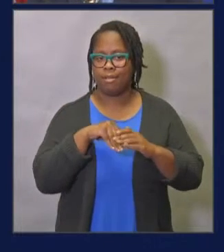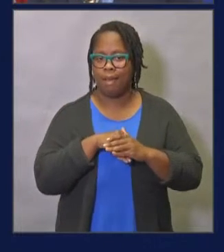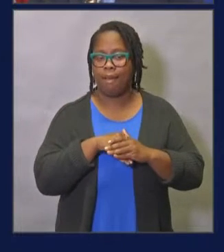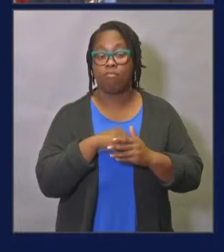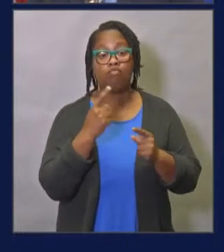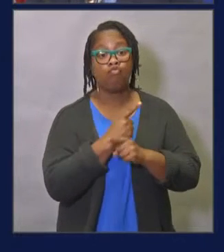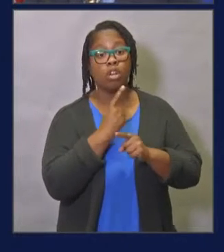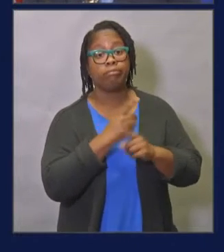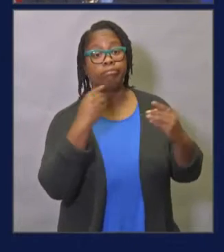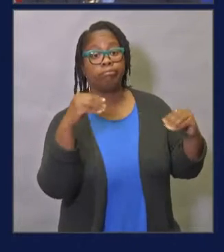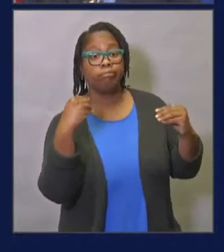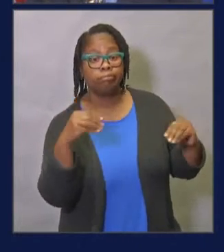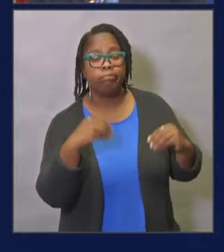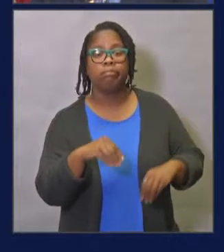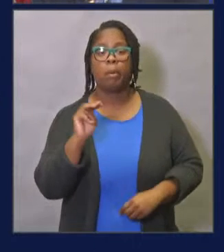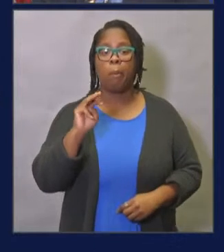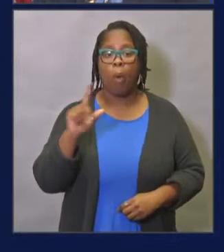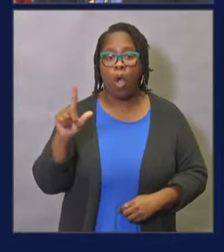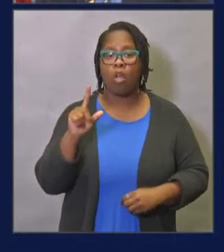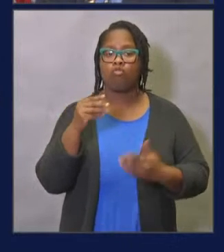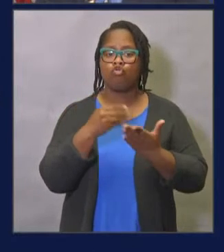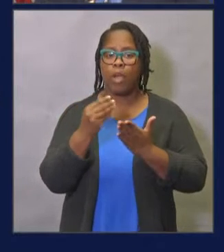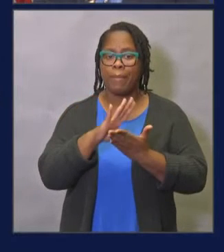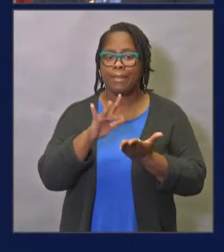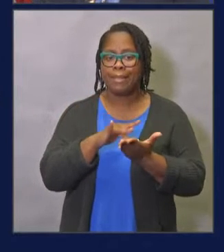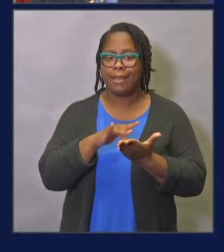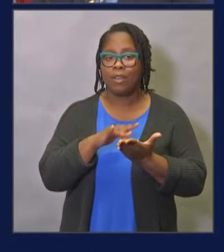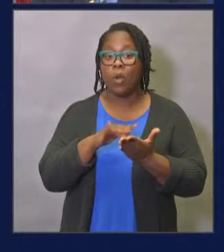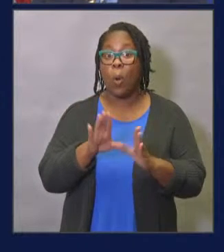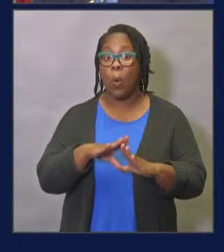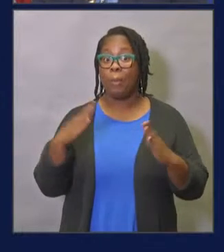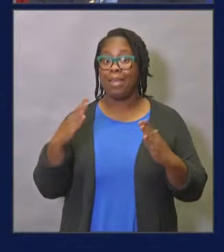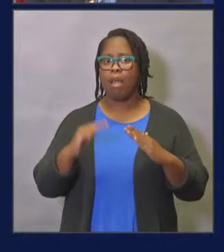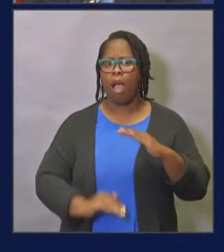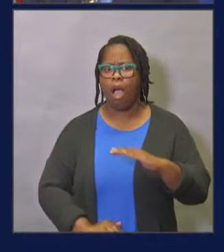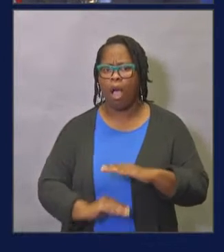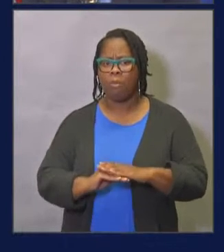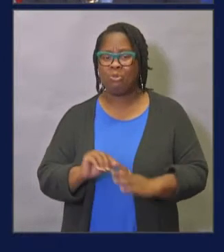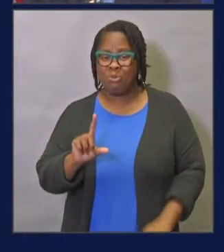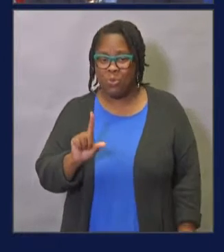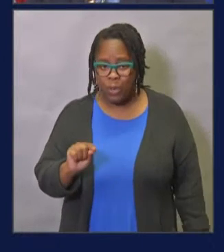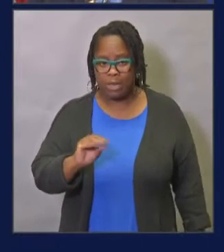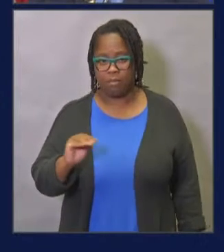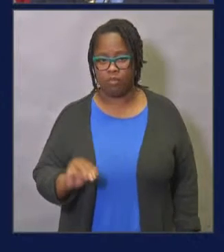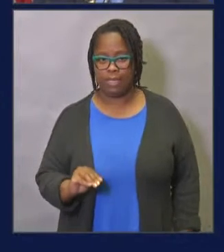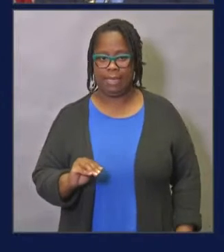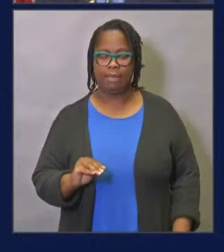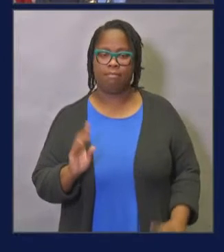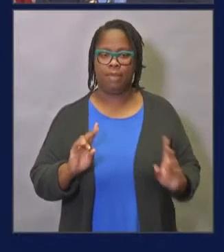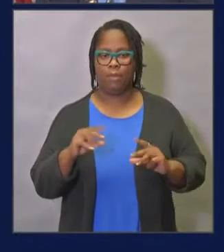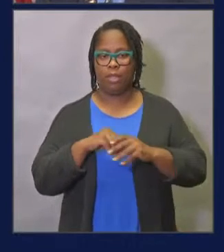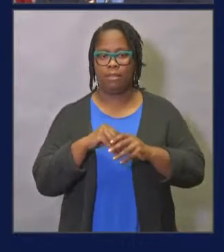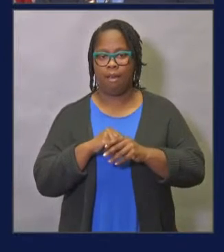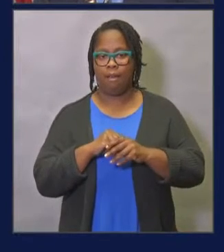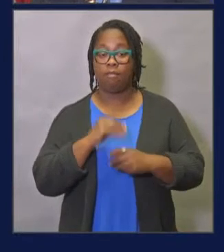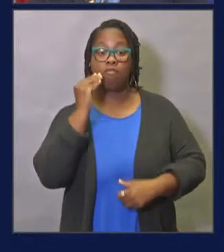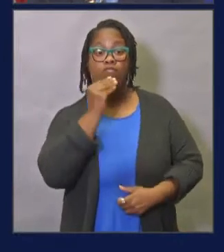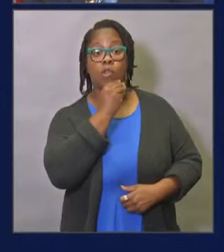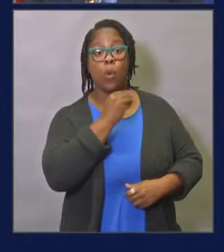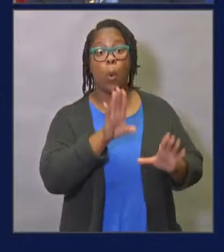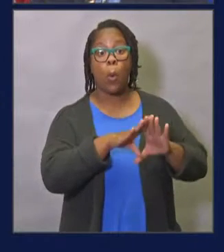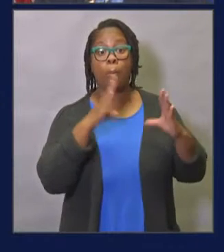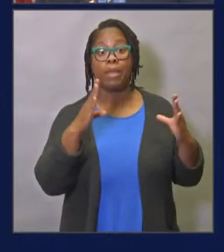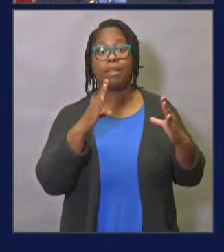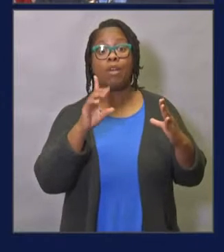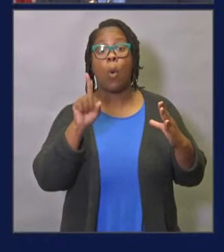stores and shopping centers are able to open at 20% maximum occupancy. Restaurants are open for takeout